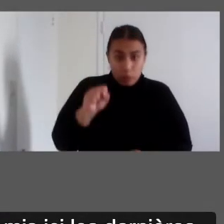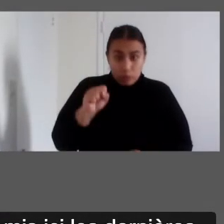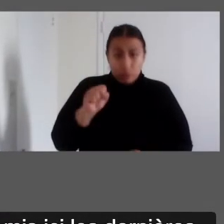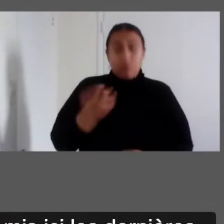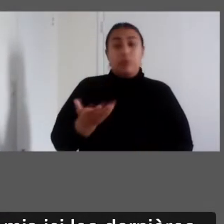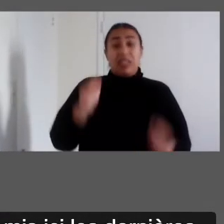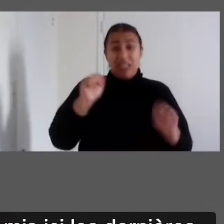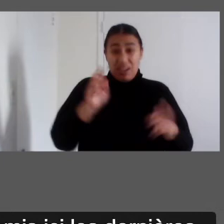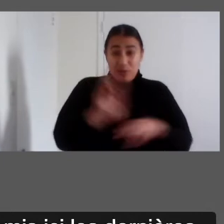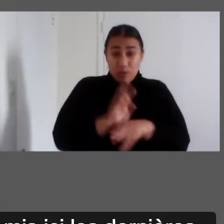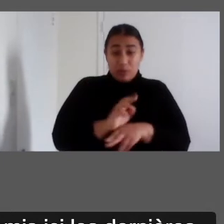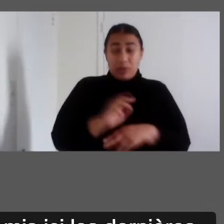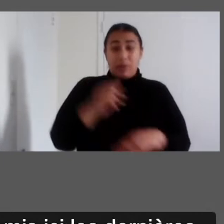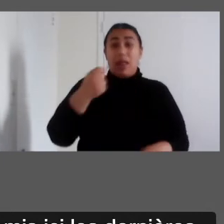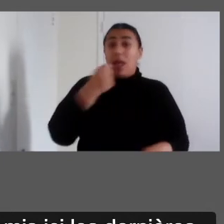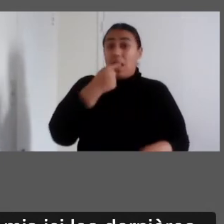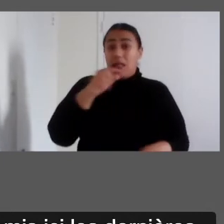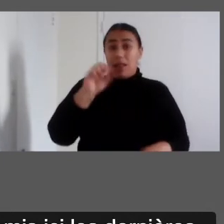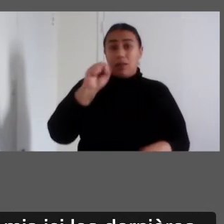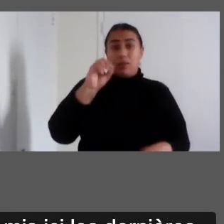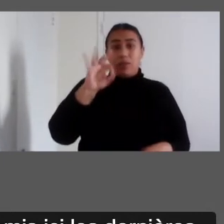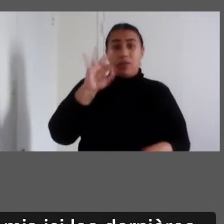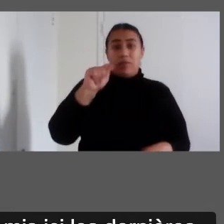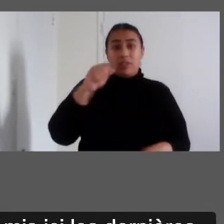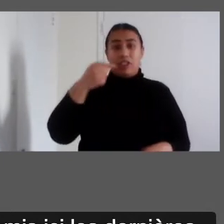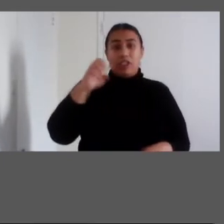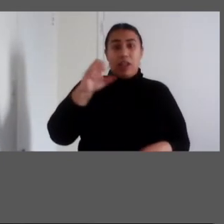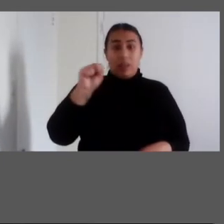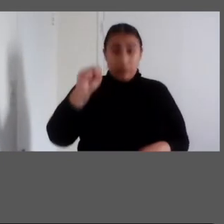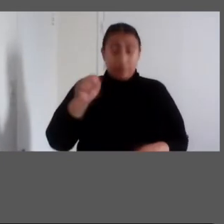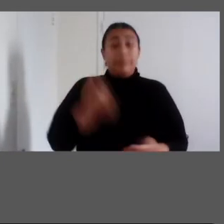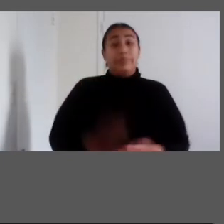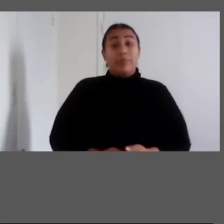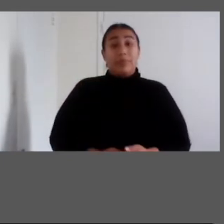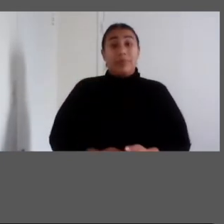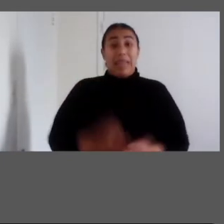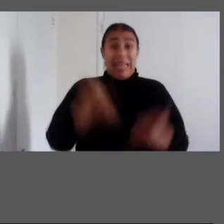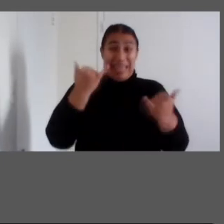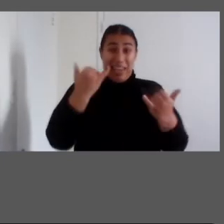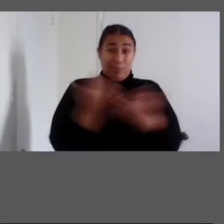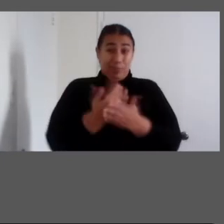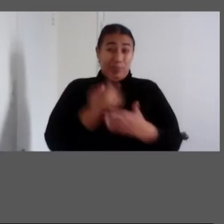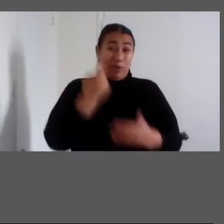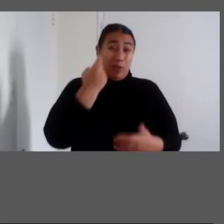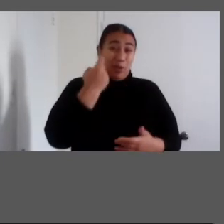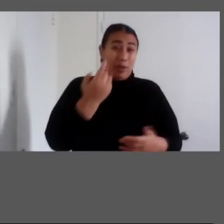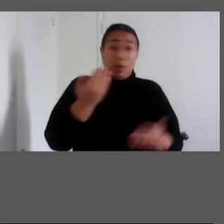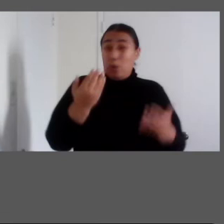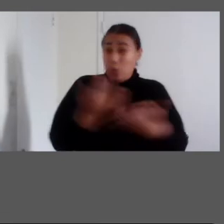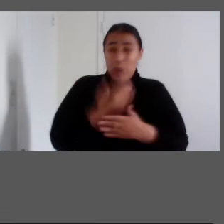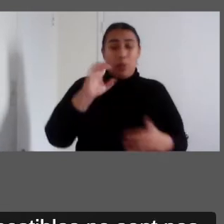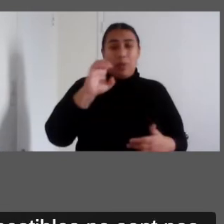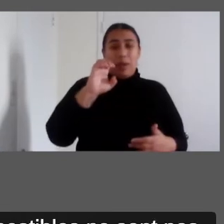Forms of medical cannabis that can help these patients. I've put here the latest updates that have come out from all the licensed producers that are authorized by Health